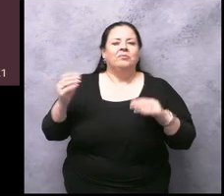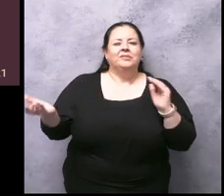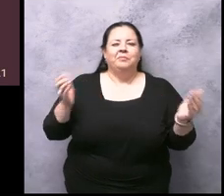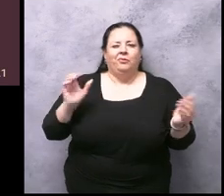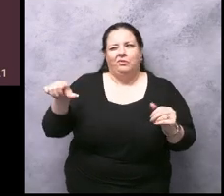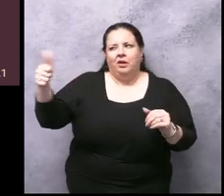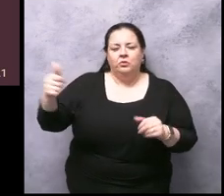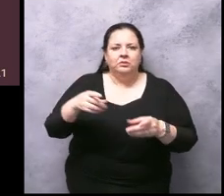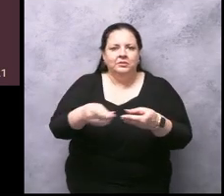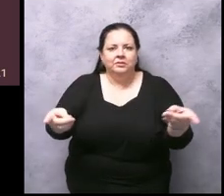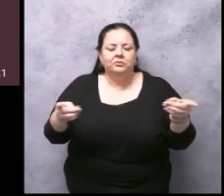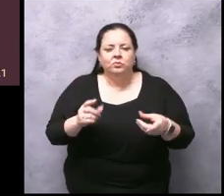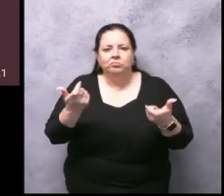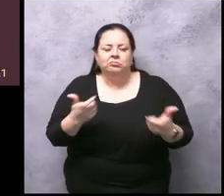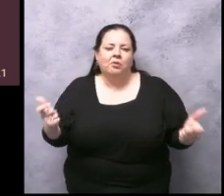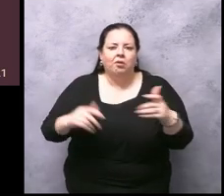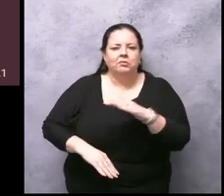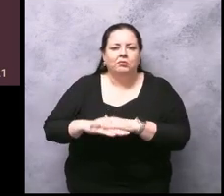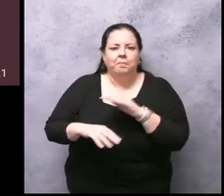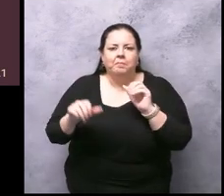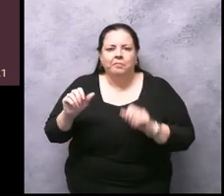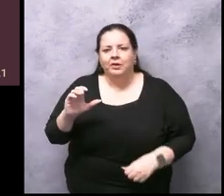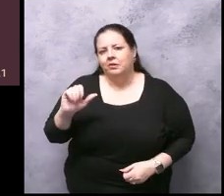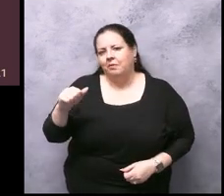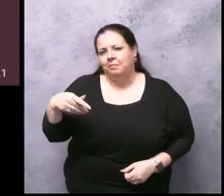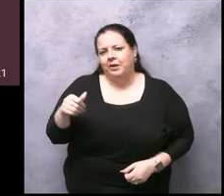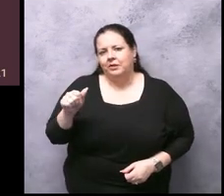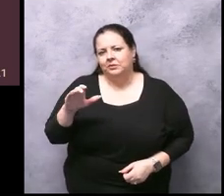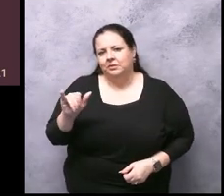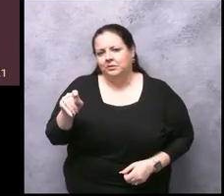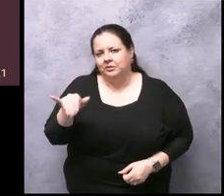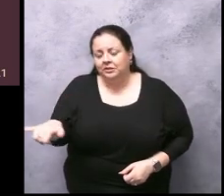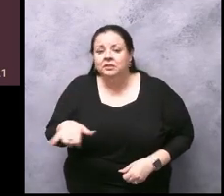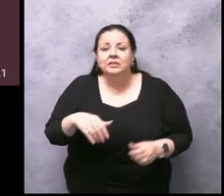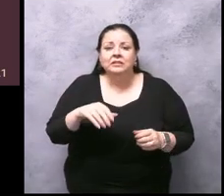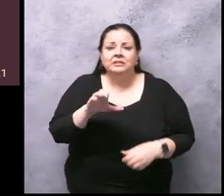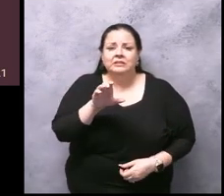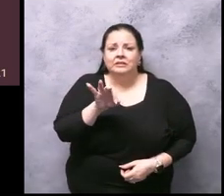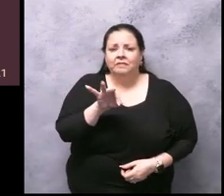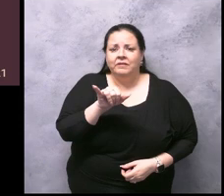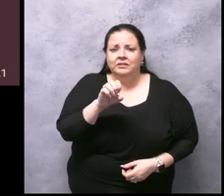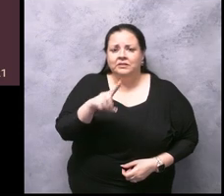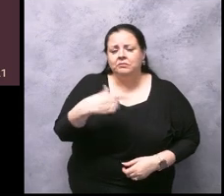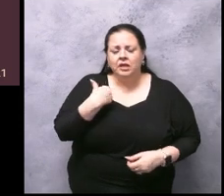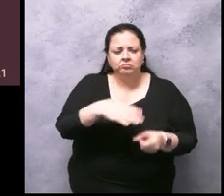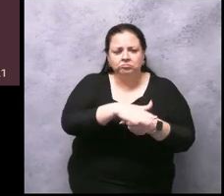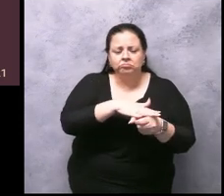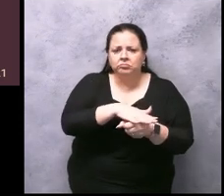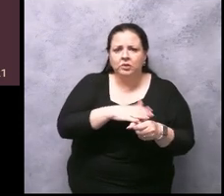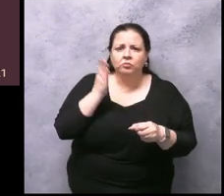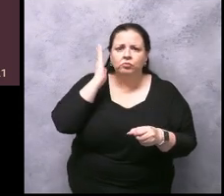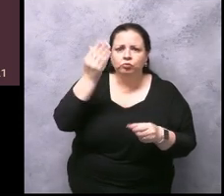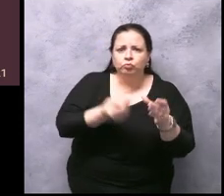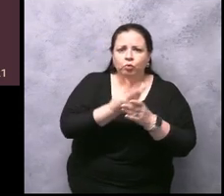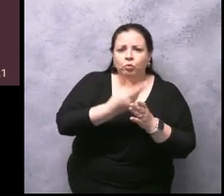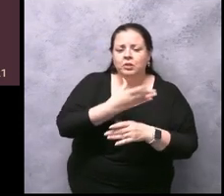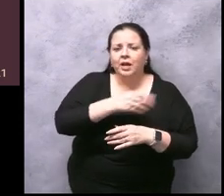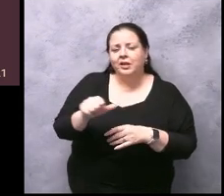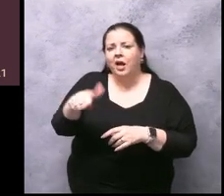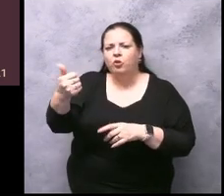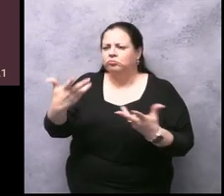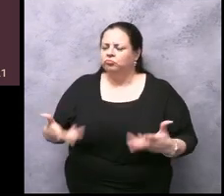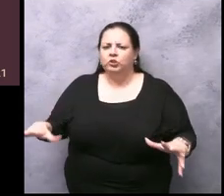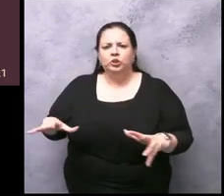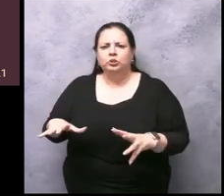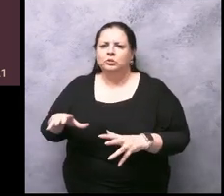districts with large capacities, Cy-Fair has areas of future growth and areas that are built out. And